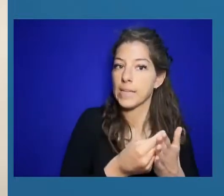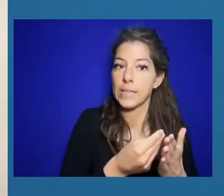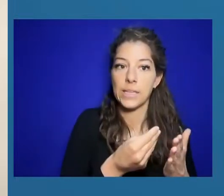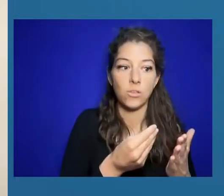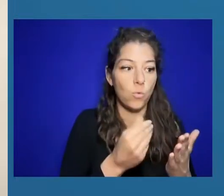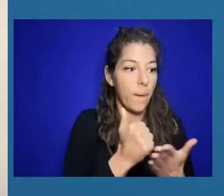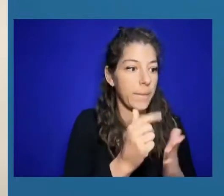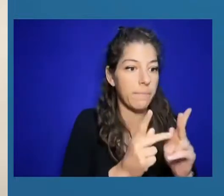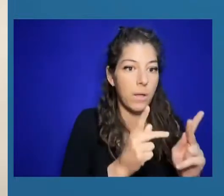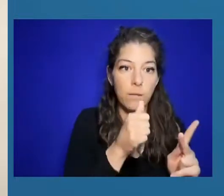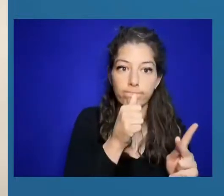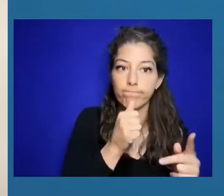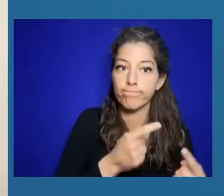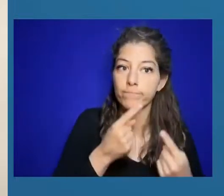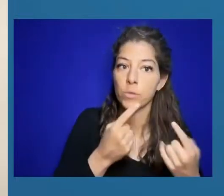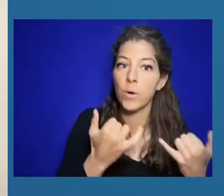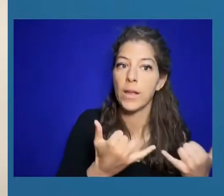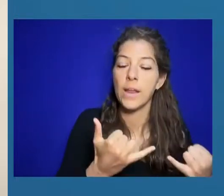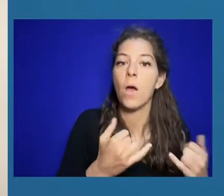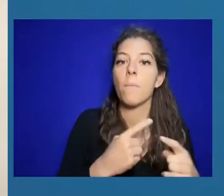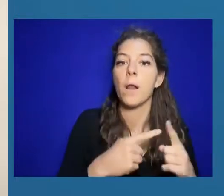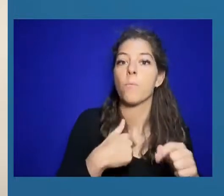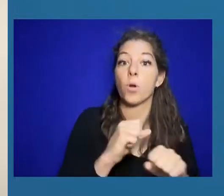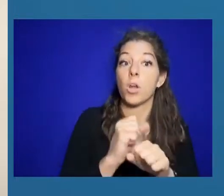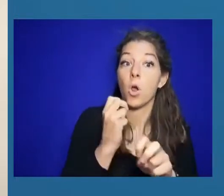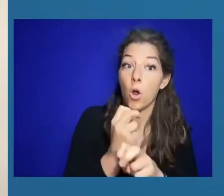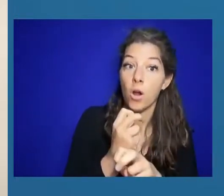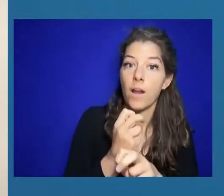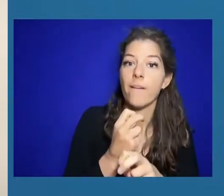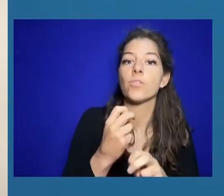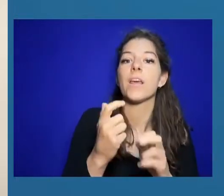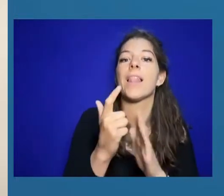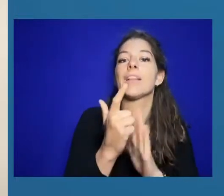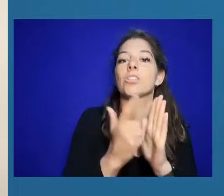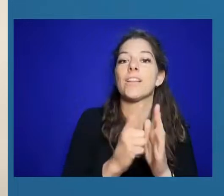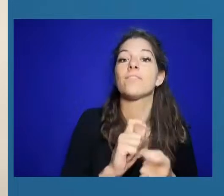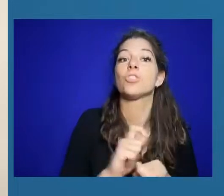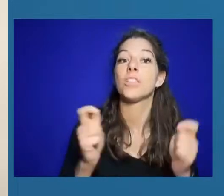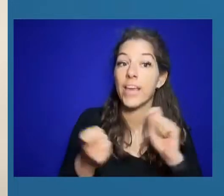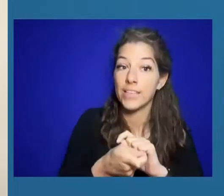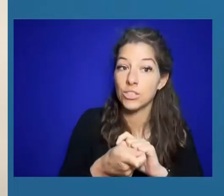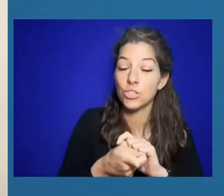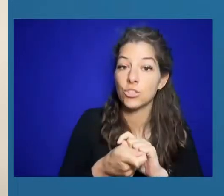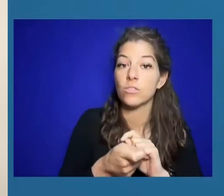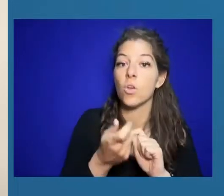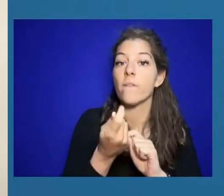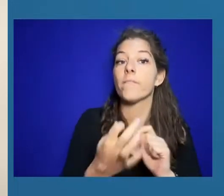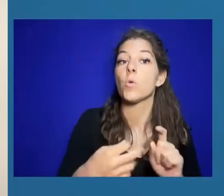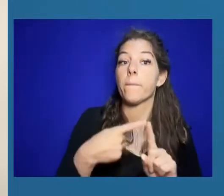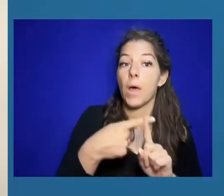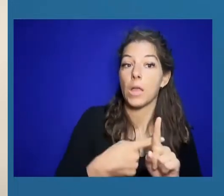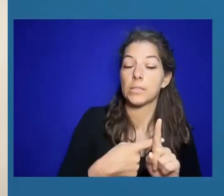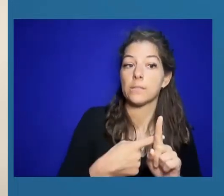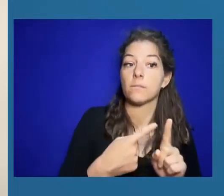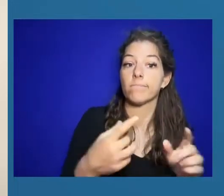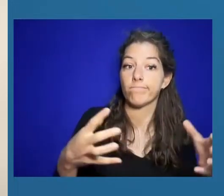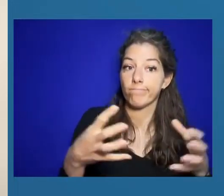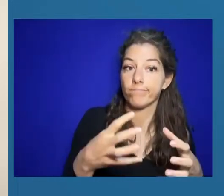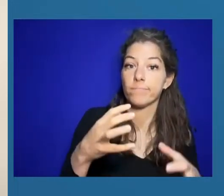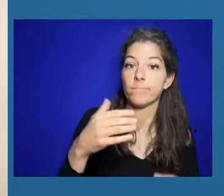struggling right now, but I am working hard. I have to get a legislative change. So in a few months, we get back together in